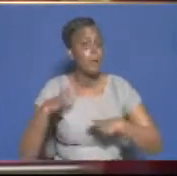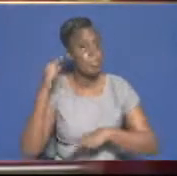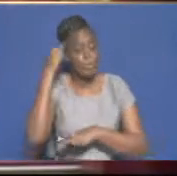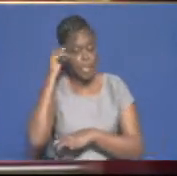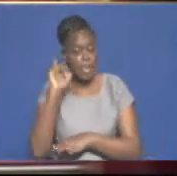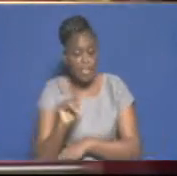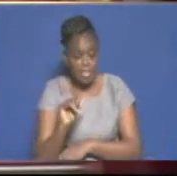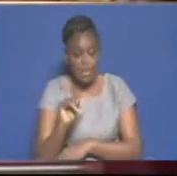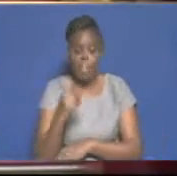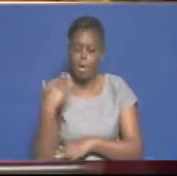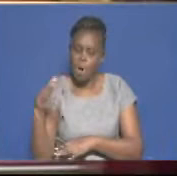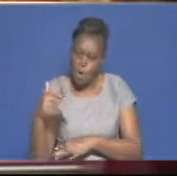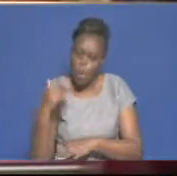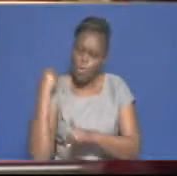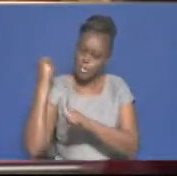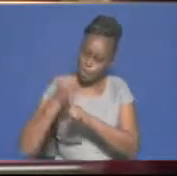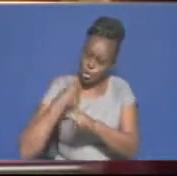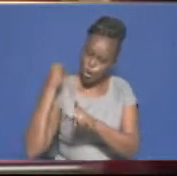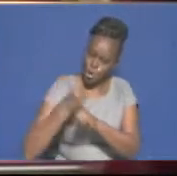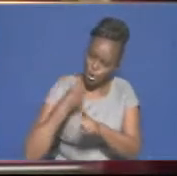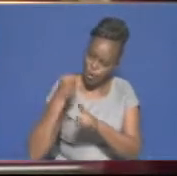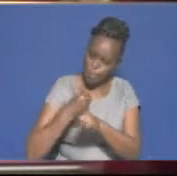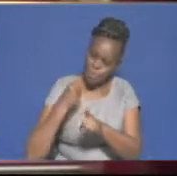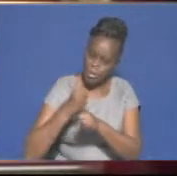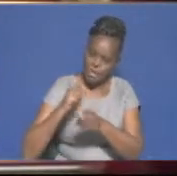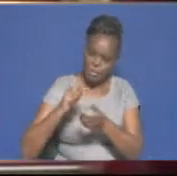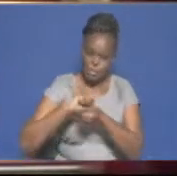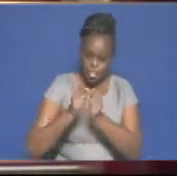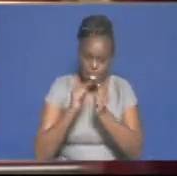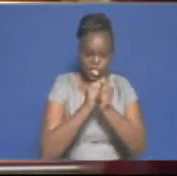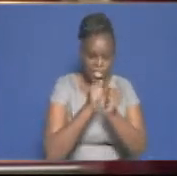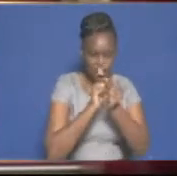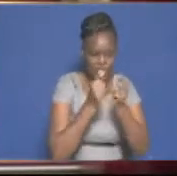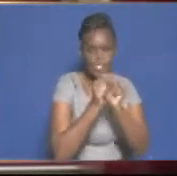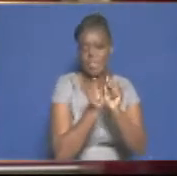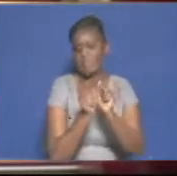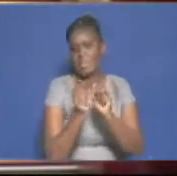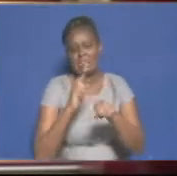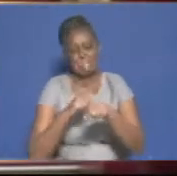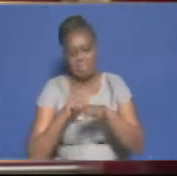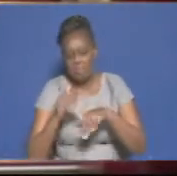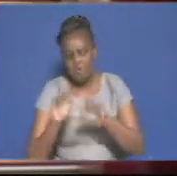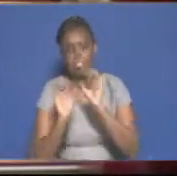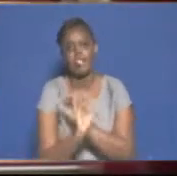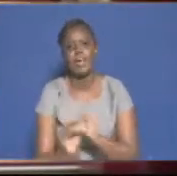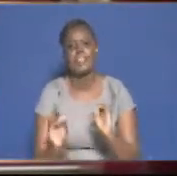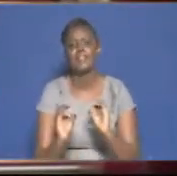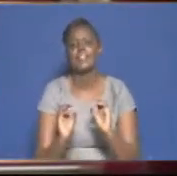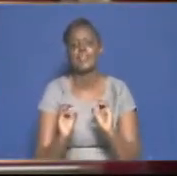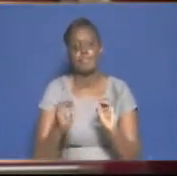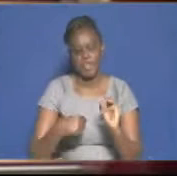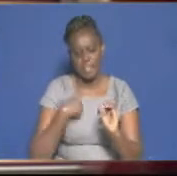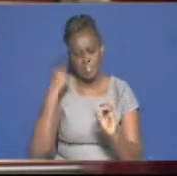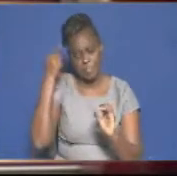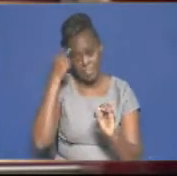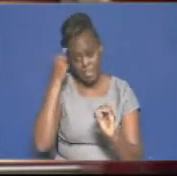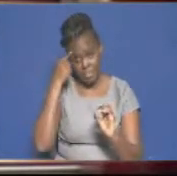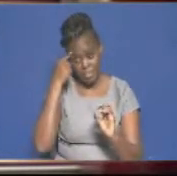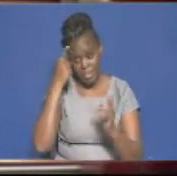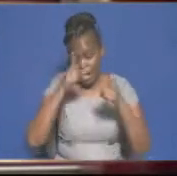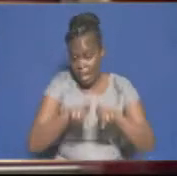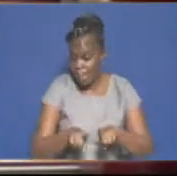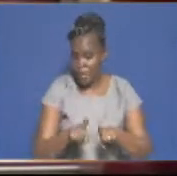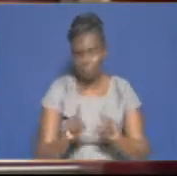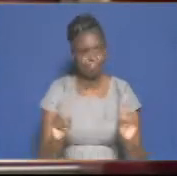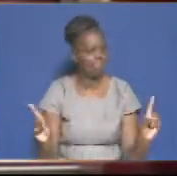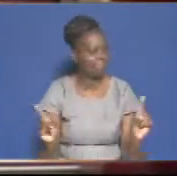that we can always lobby for a law to be changed when we are not compliant. And I think that should not be the basis of